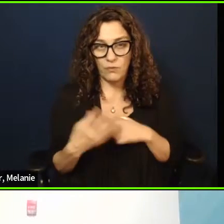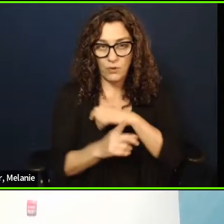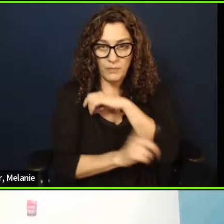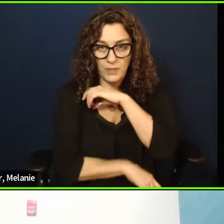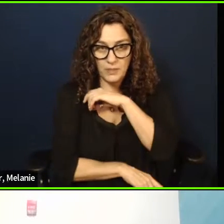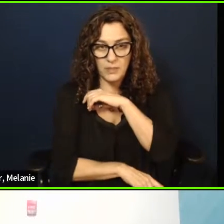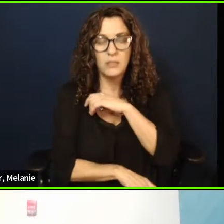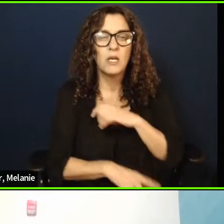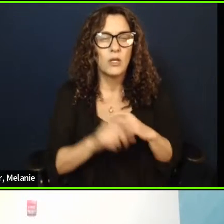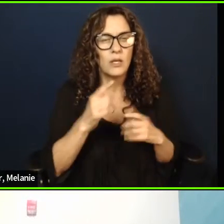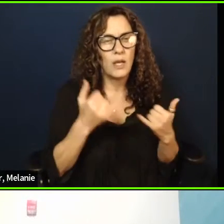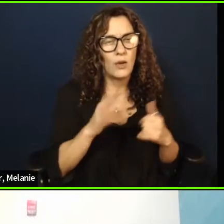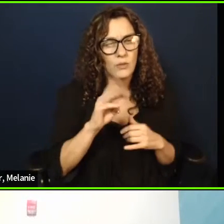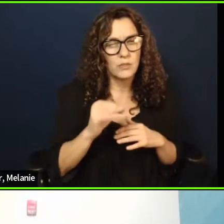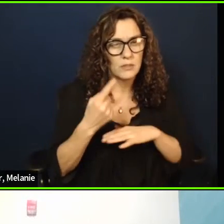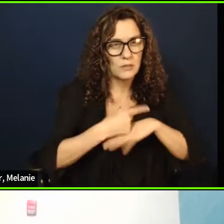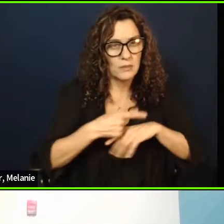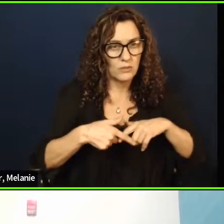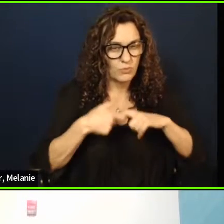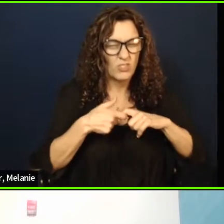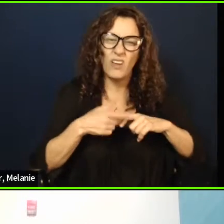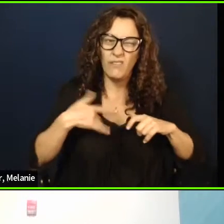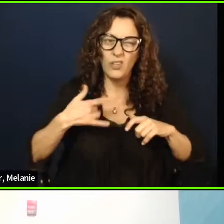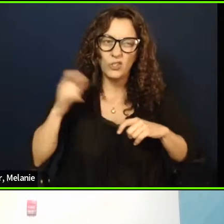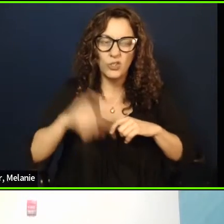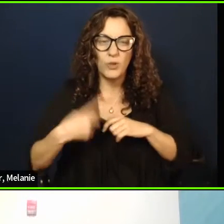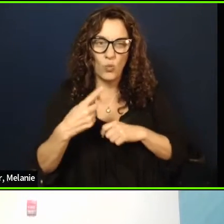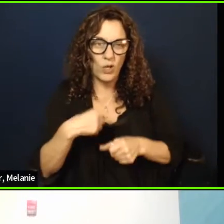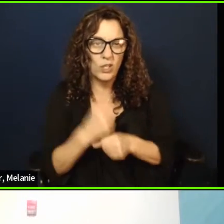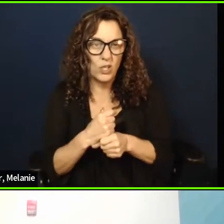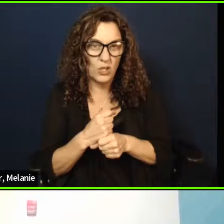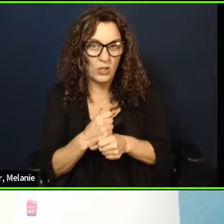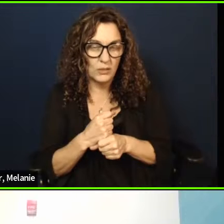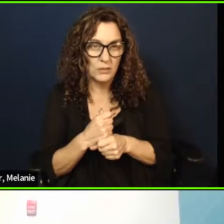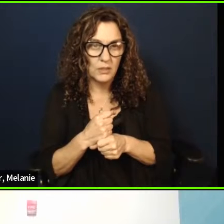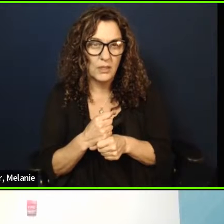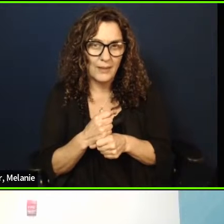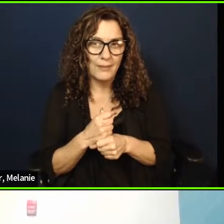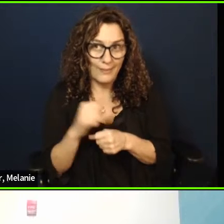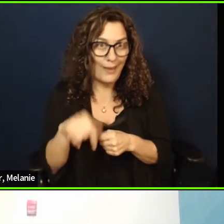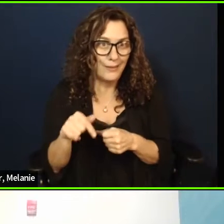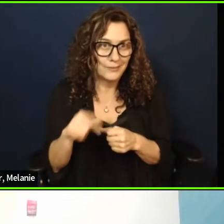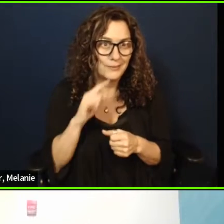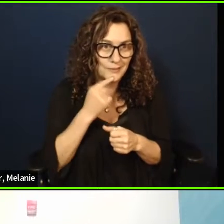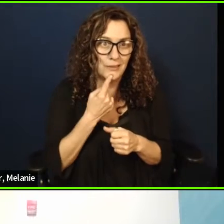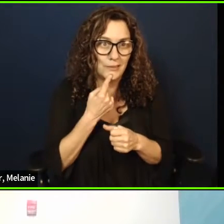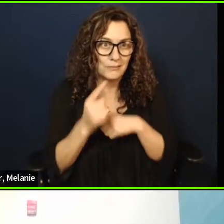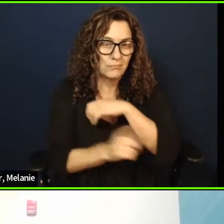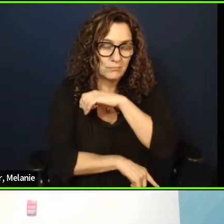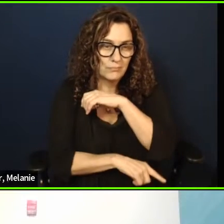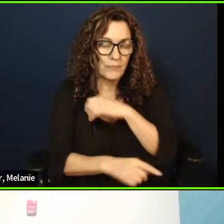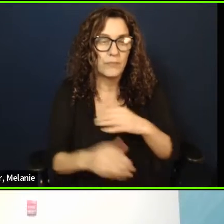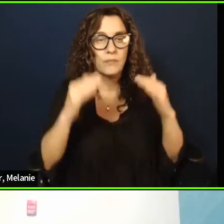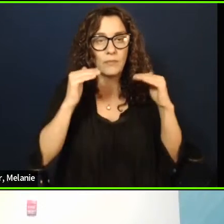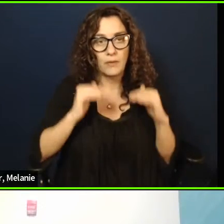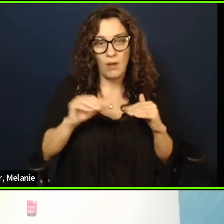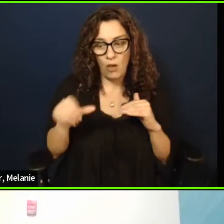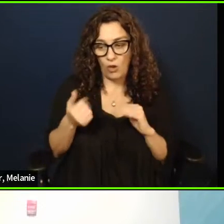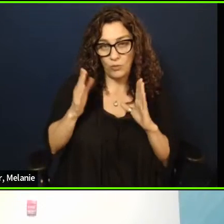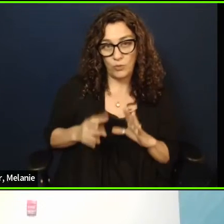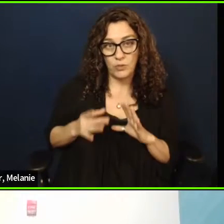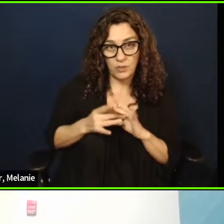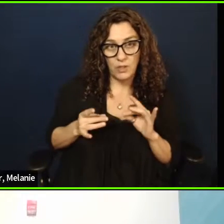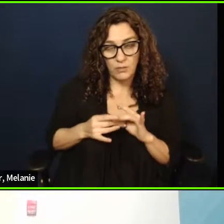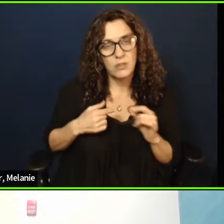suspension, not 60 days. The disincentive has to be real. Another writes, I am a firm believer of